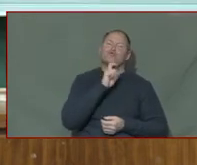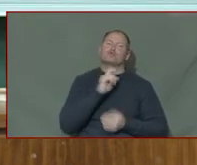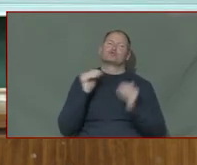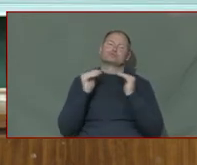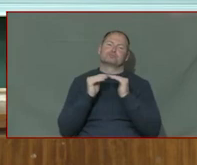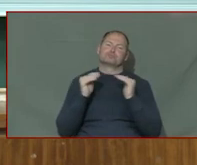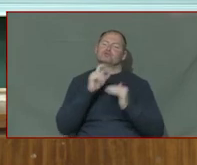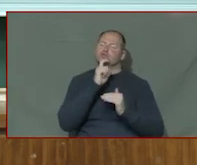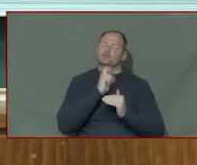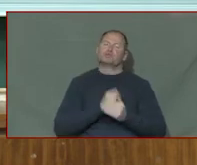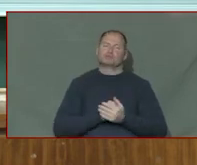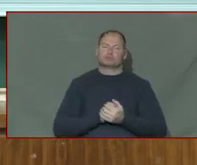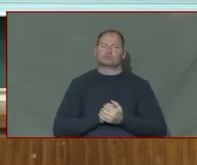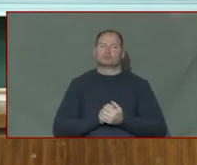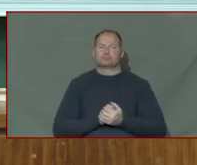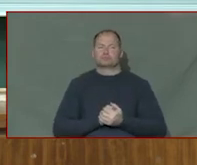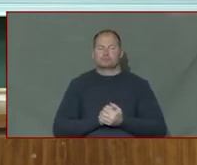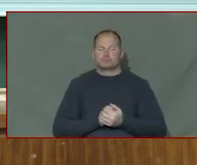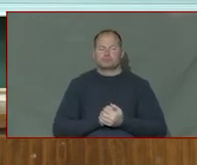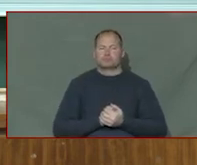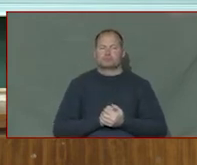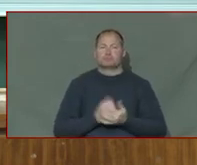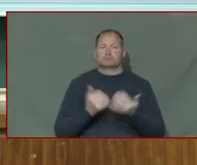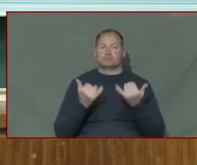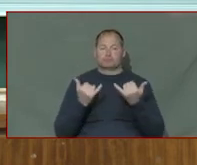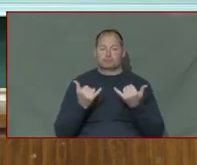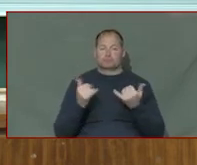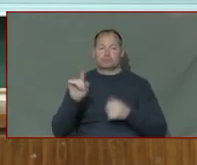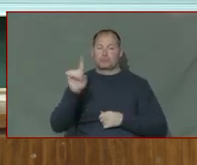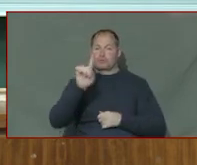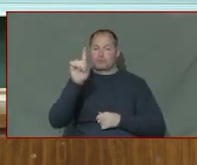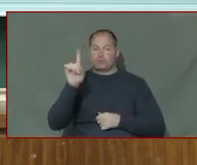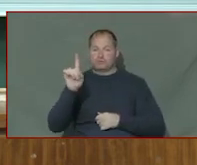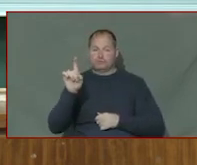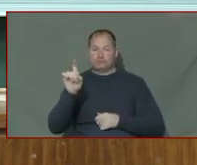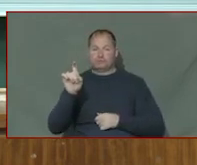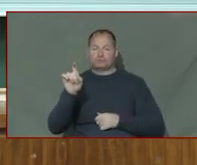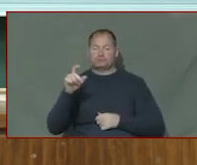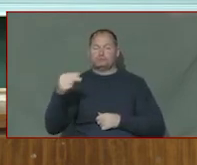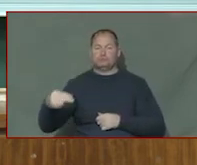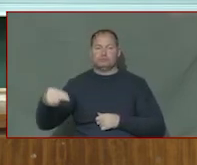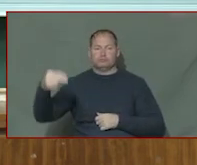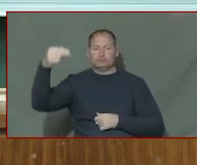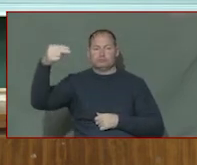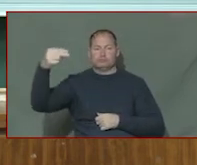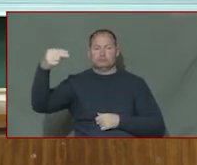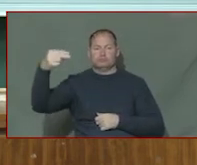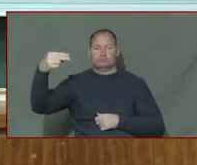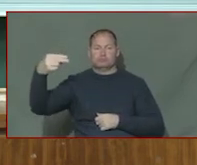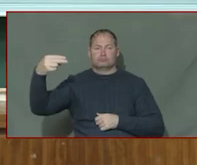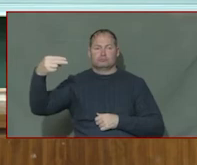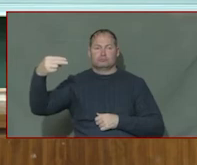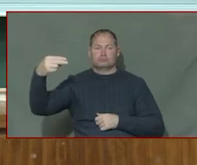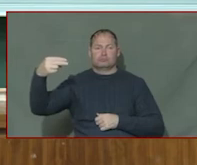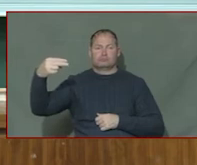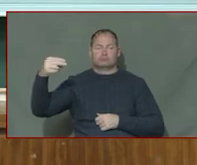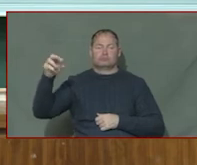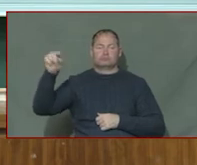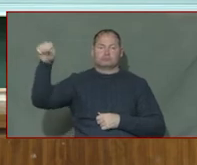conversion. Right, then they say to you, the height is h, this here is the radius.